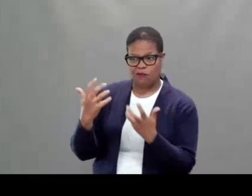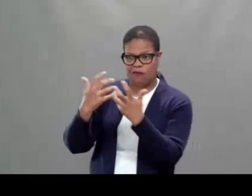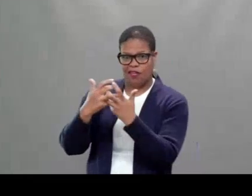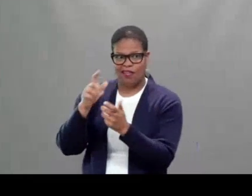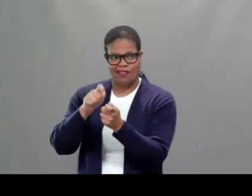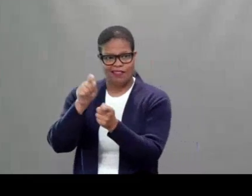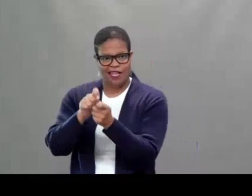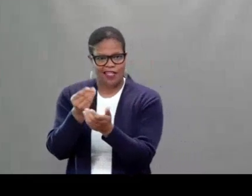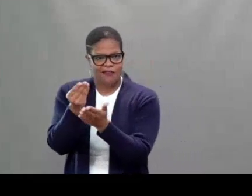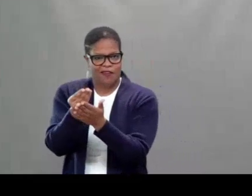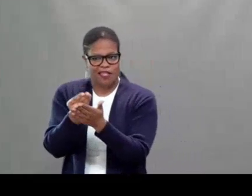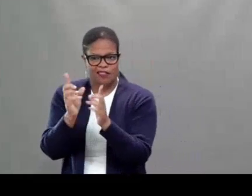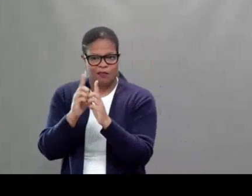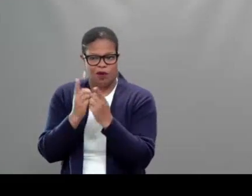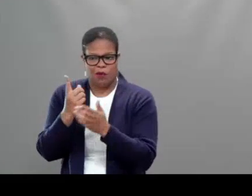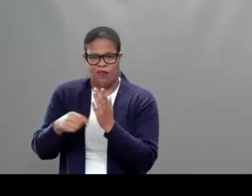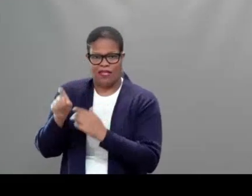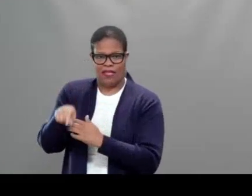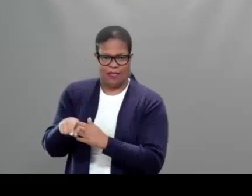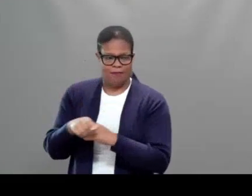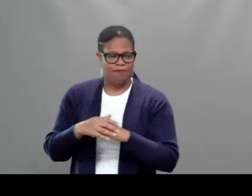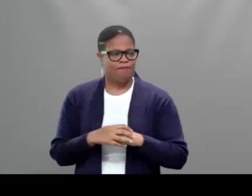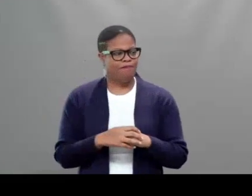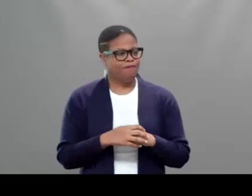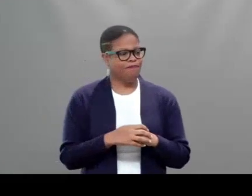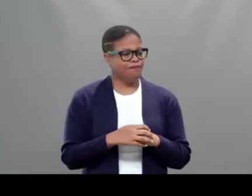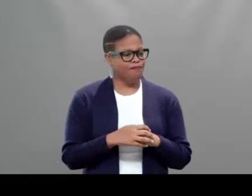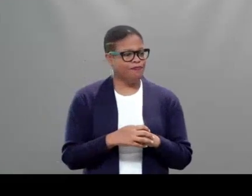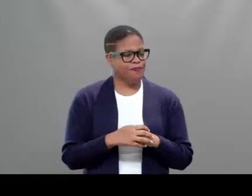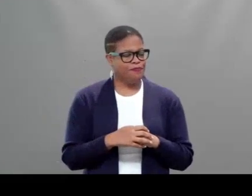the finance department needed.